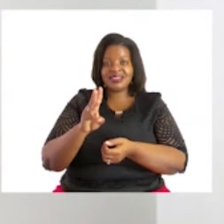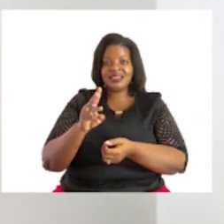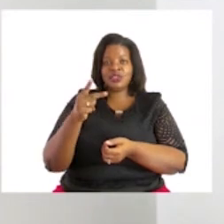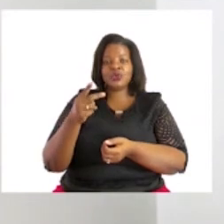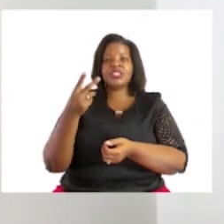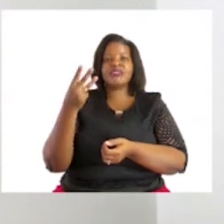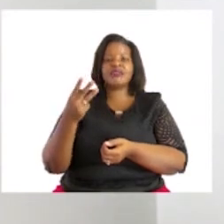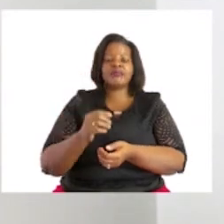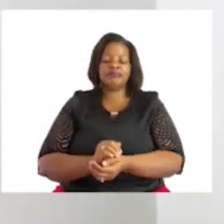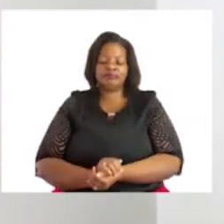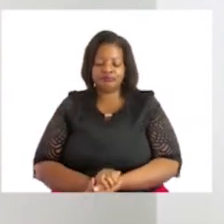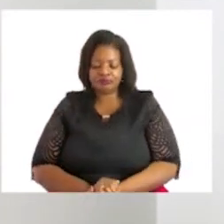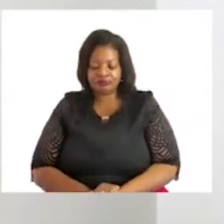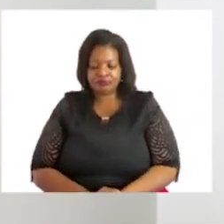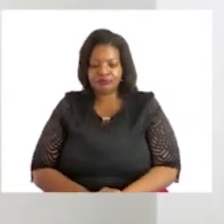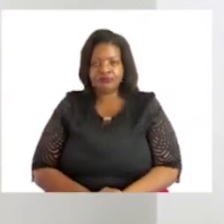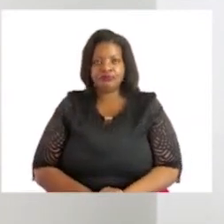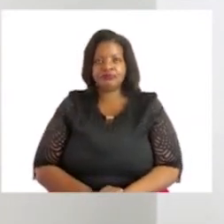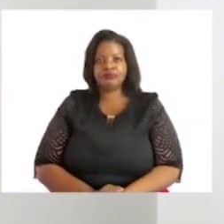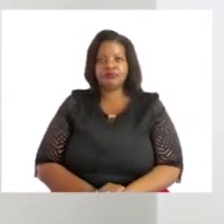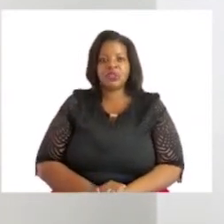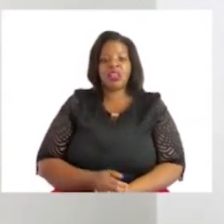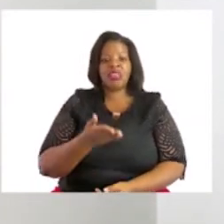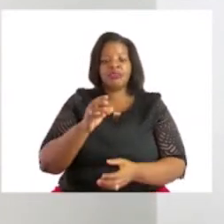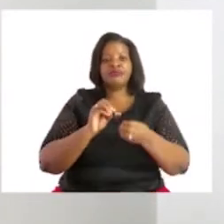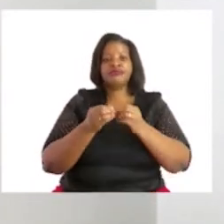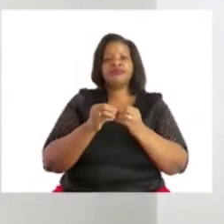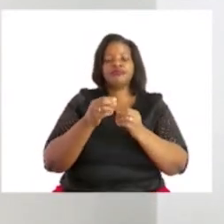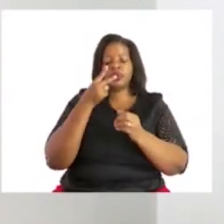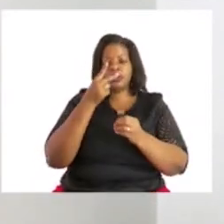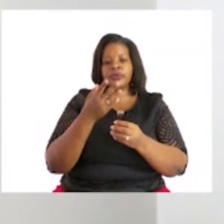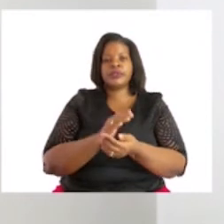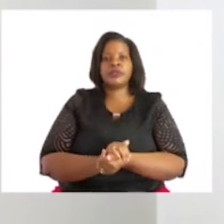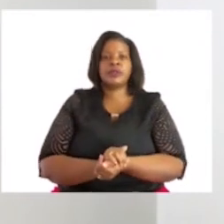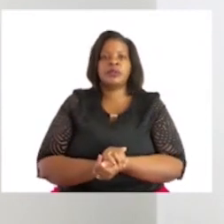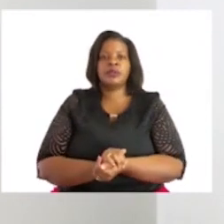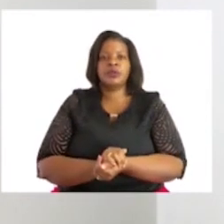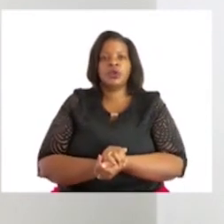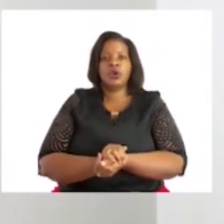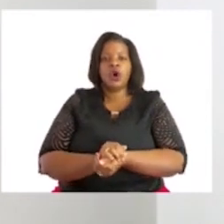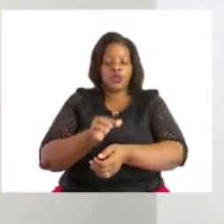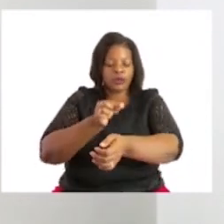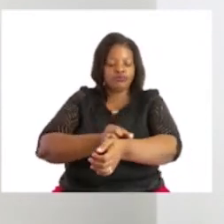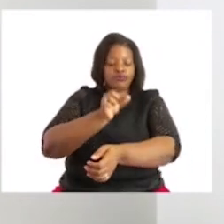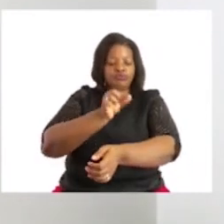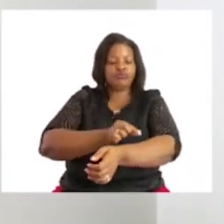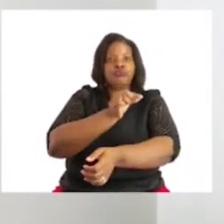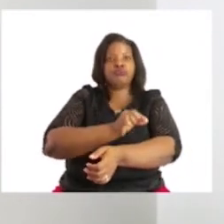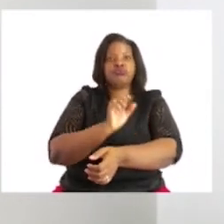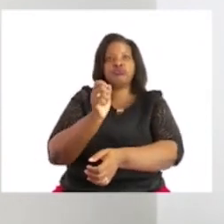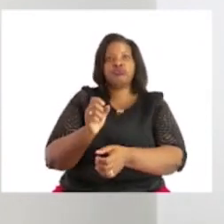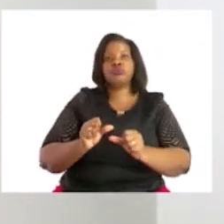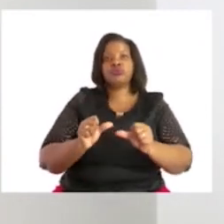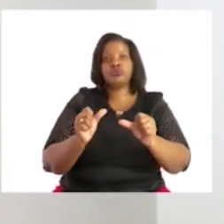34,623. So this is the number which appeared on that abacus we were just showing now.